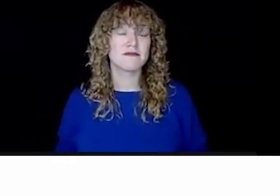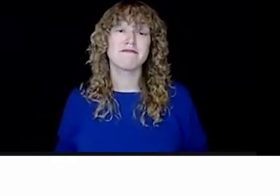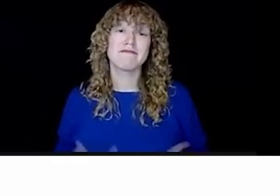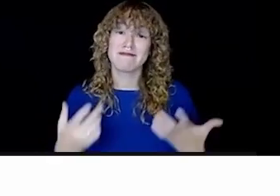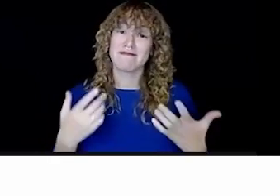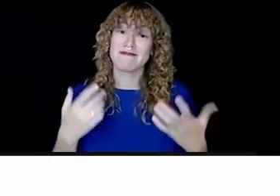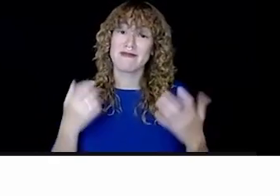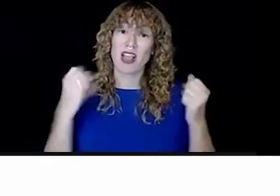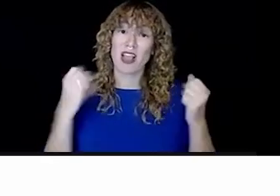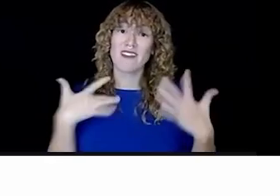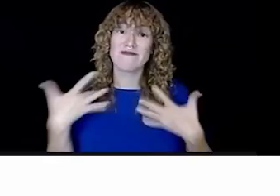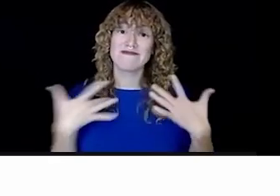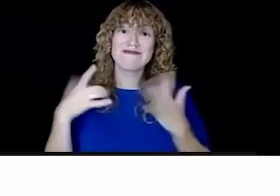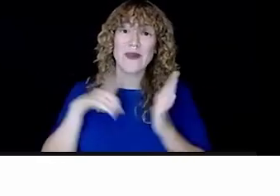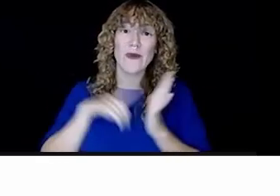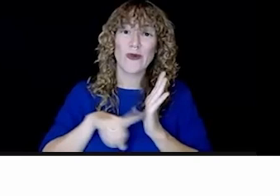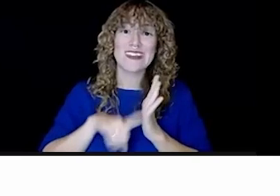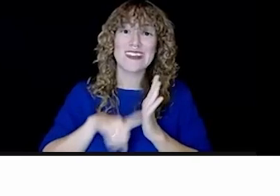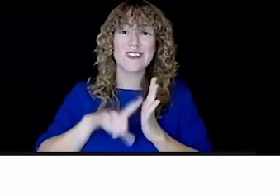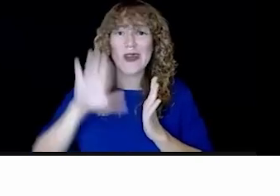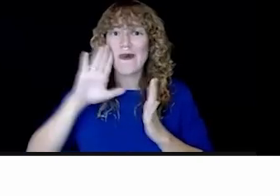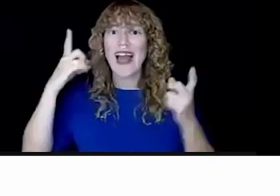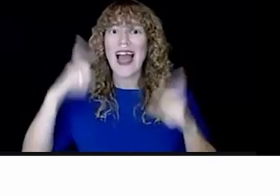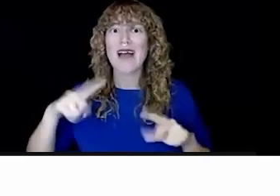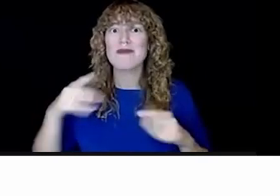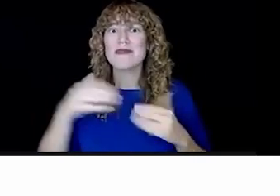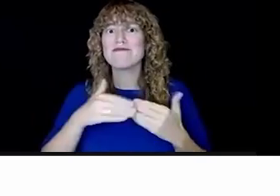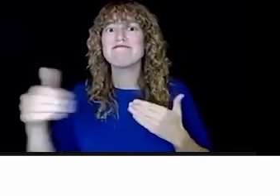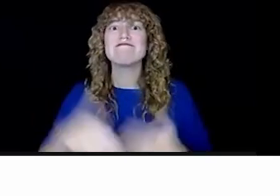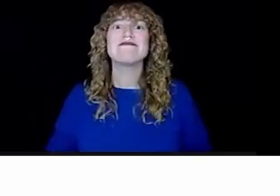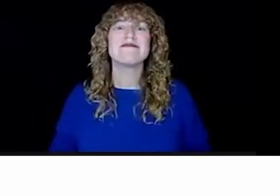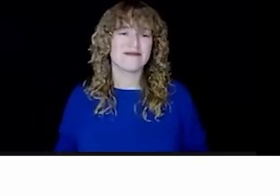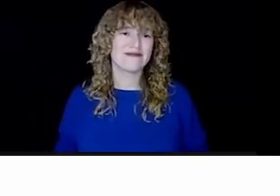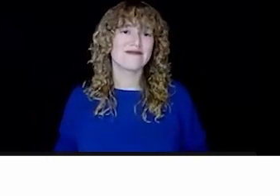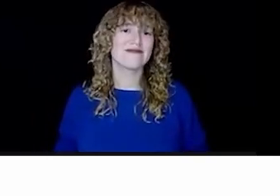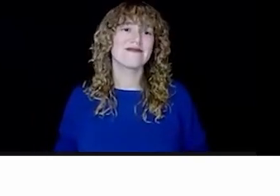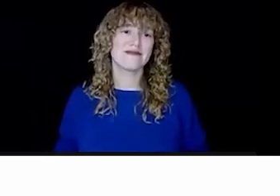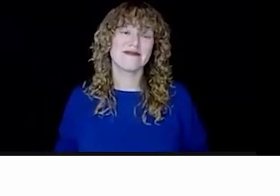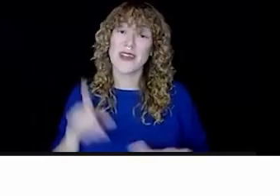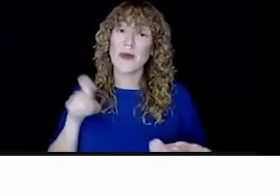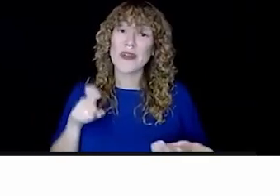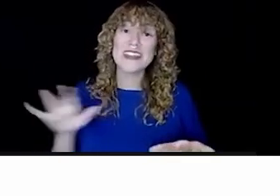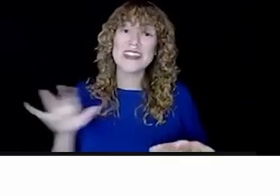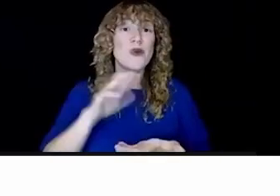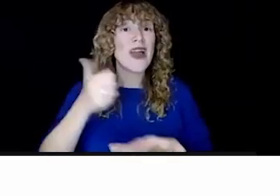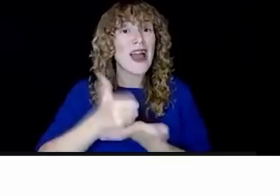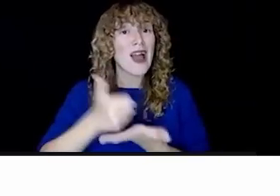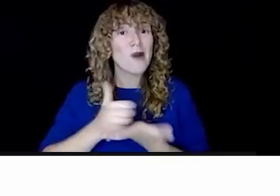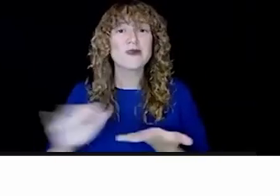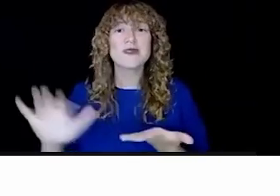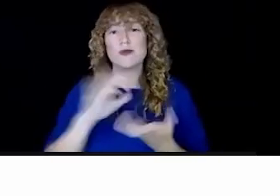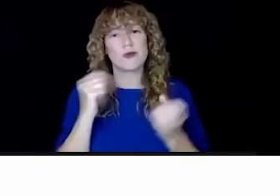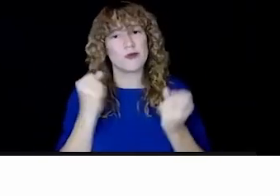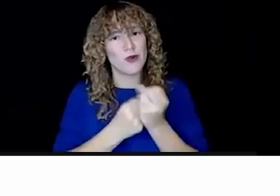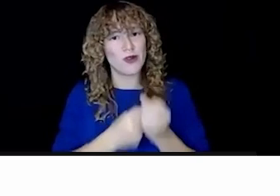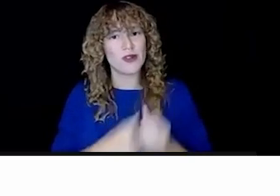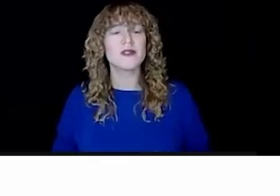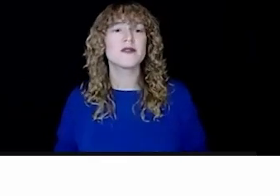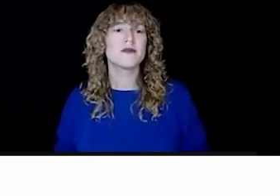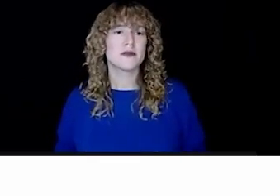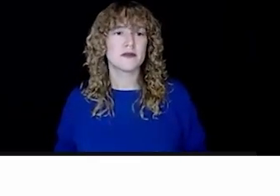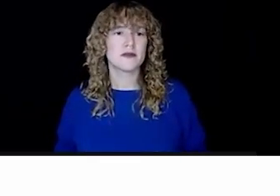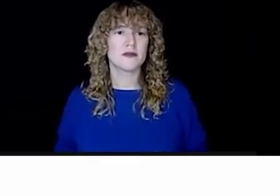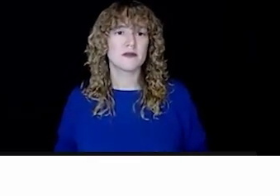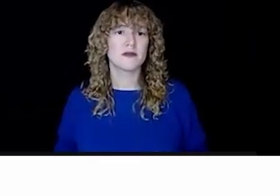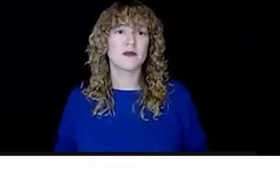that's going to be taking place, and there are many ways in which we need your help and support. Our survey for